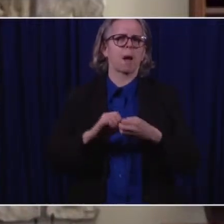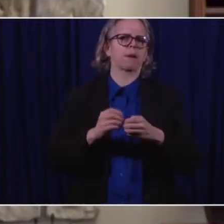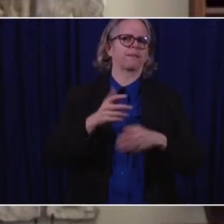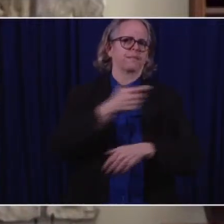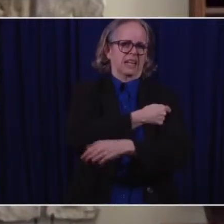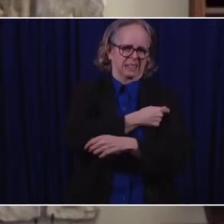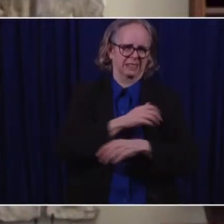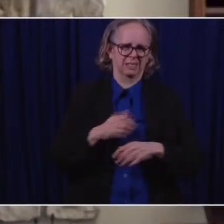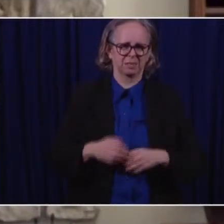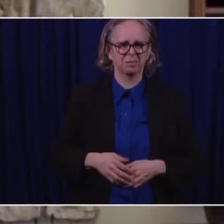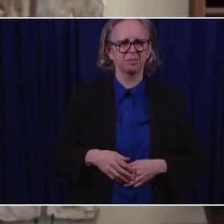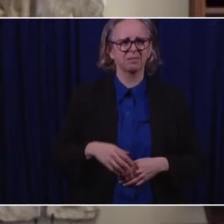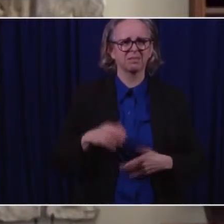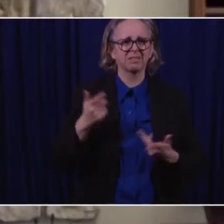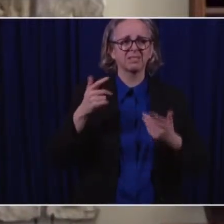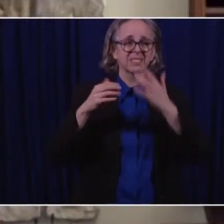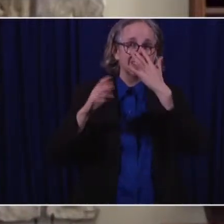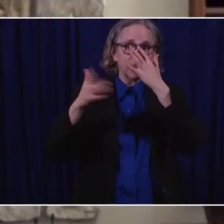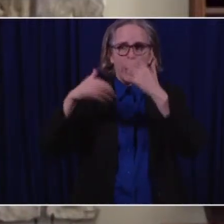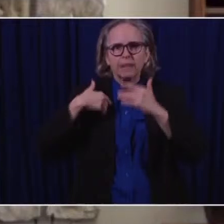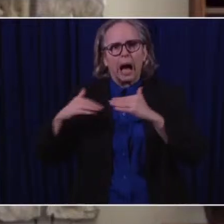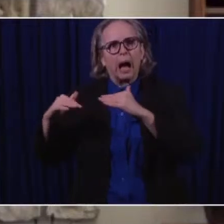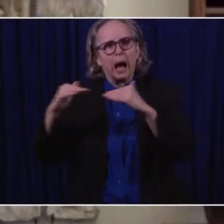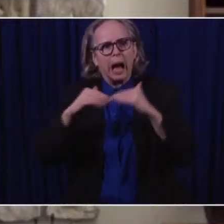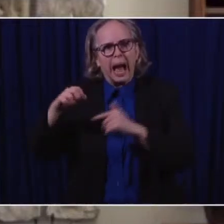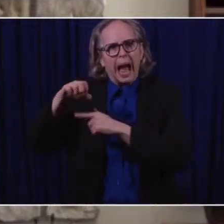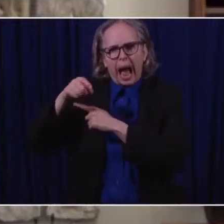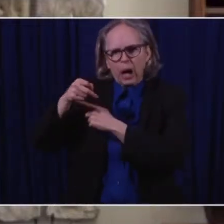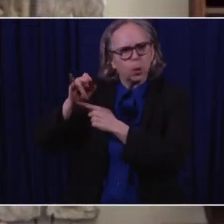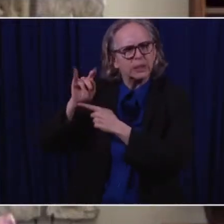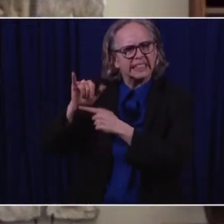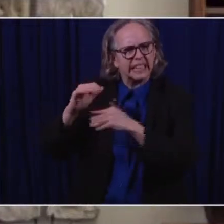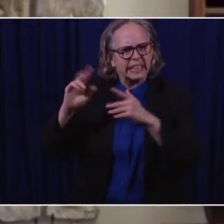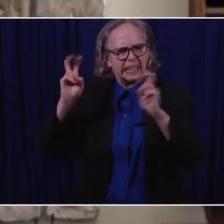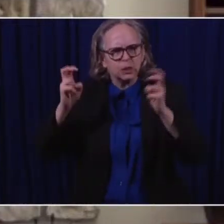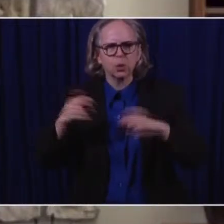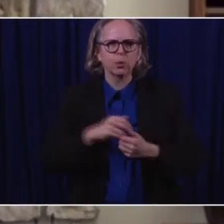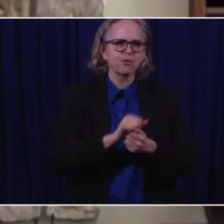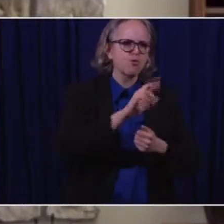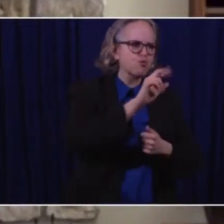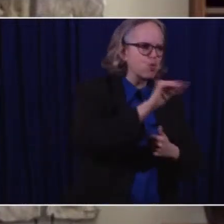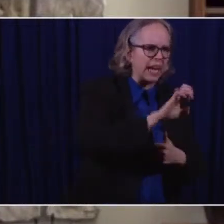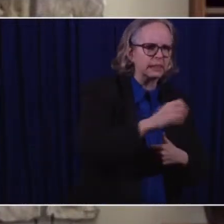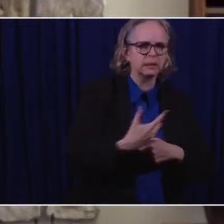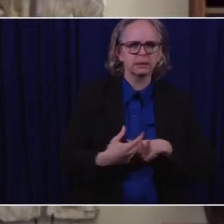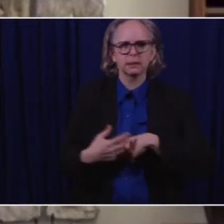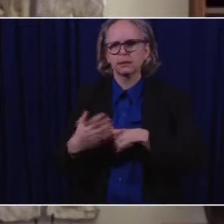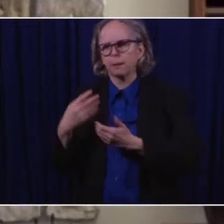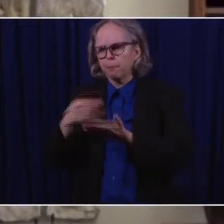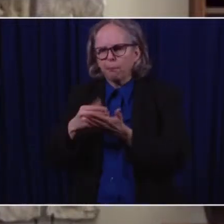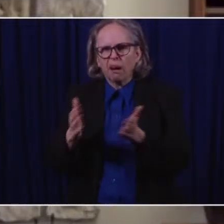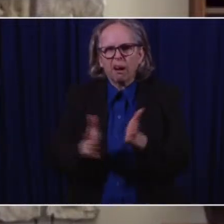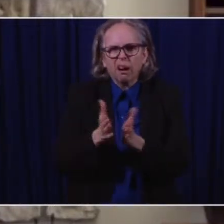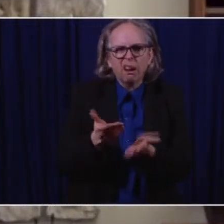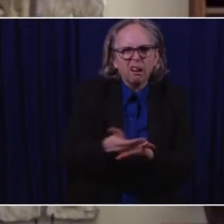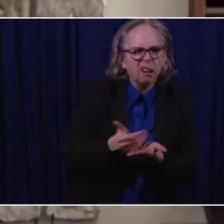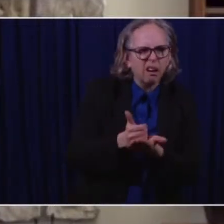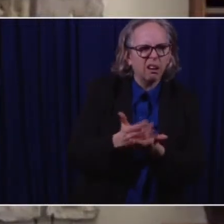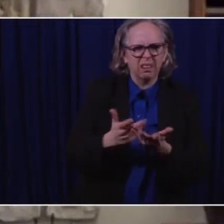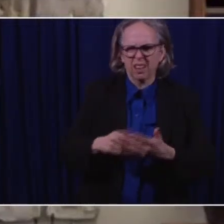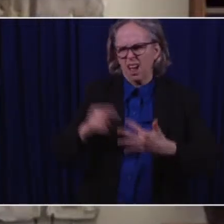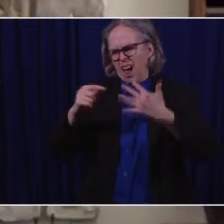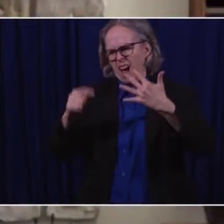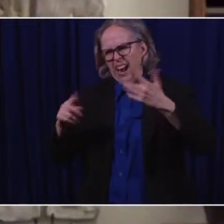issues we worry about. We worry about race, we worry about other things, income, et cetera. And we have to try to deal with those, and we are. But as